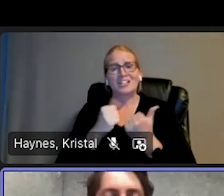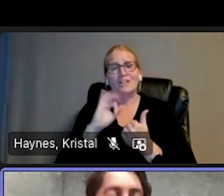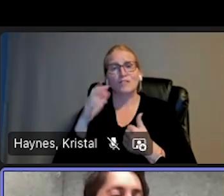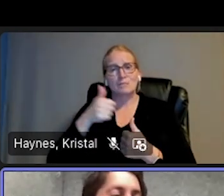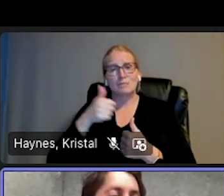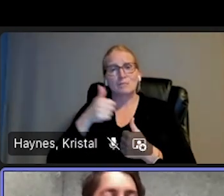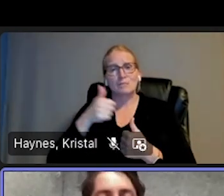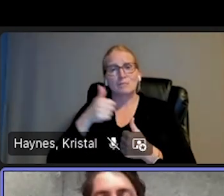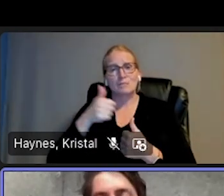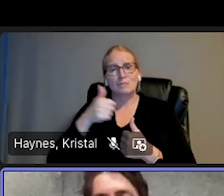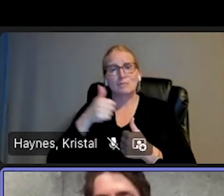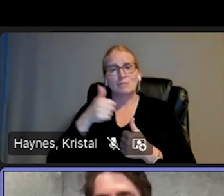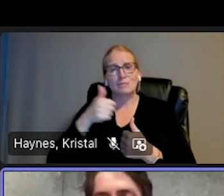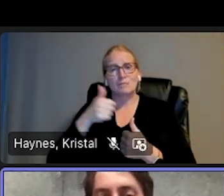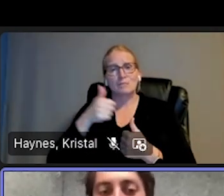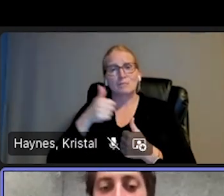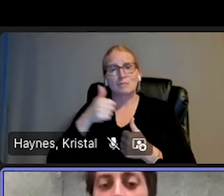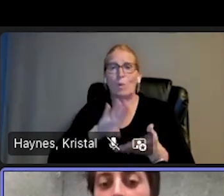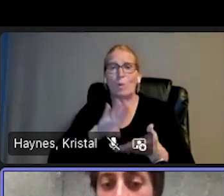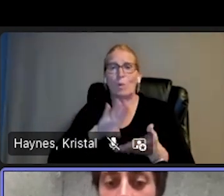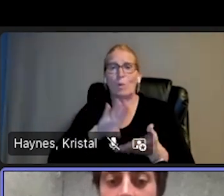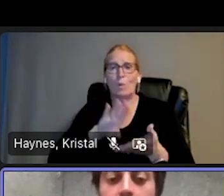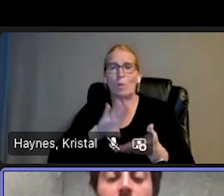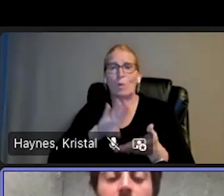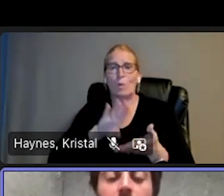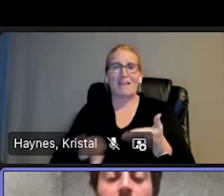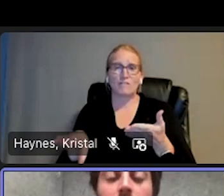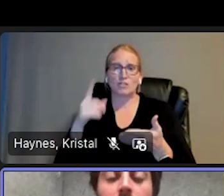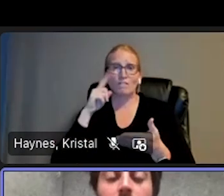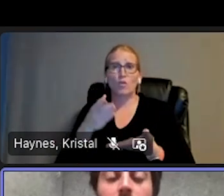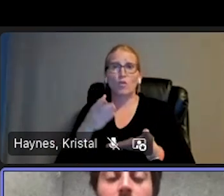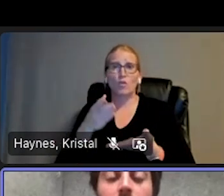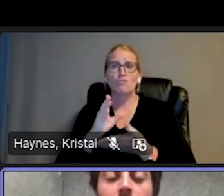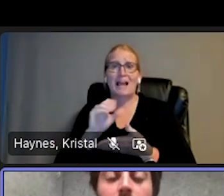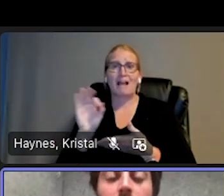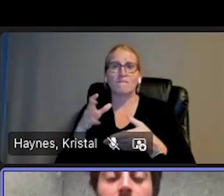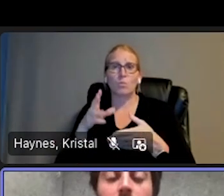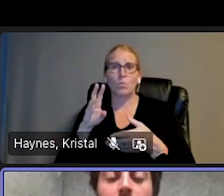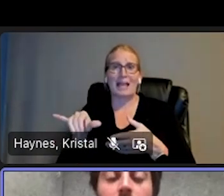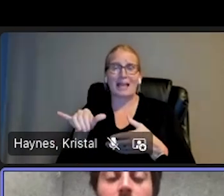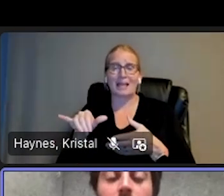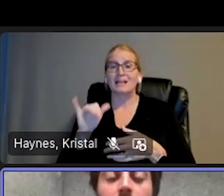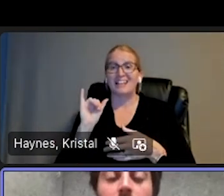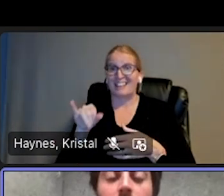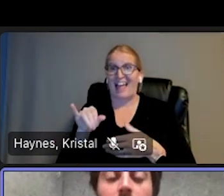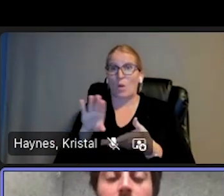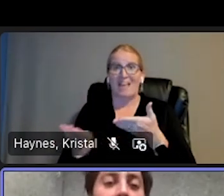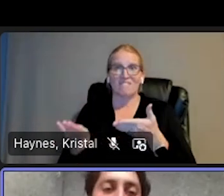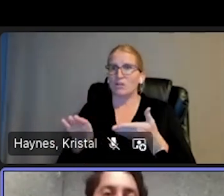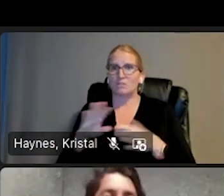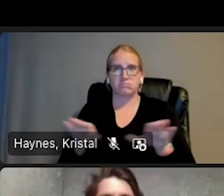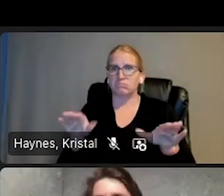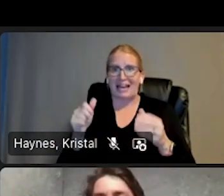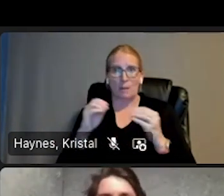recently, which ultimately is a barrier to deploying in the most rural and unserved areas of the state.